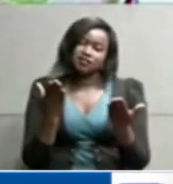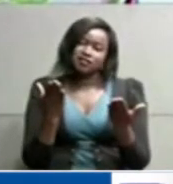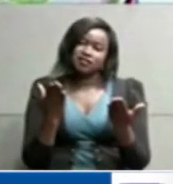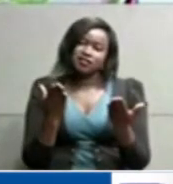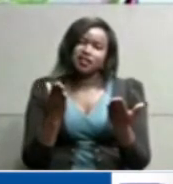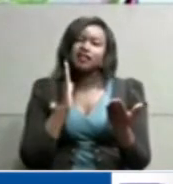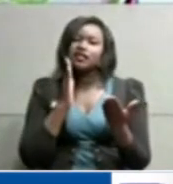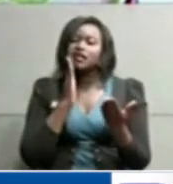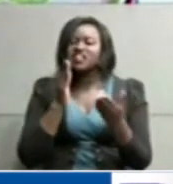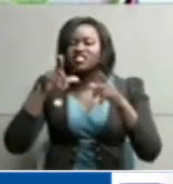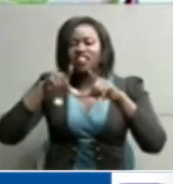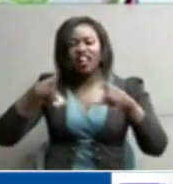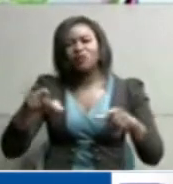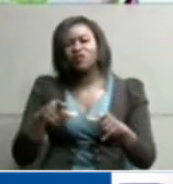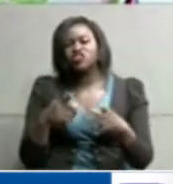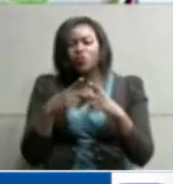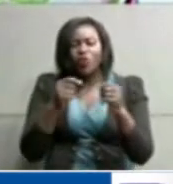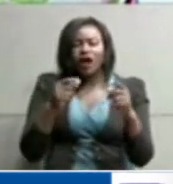They don't have enough words